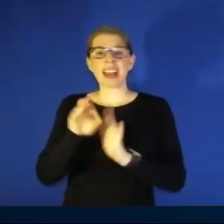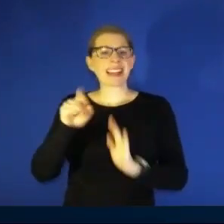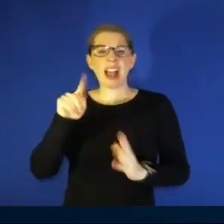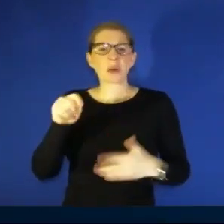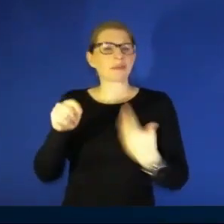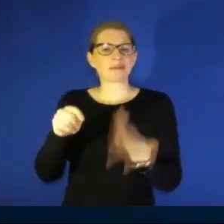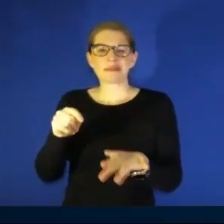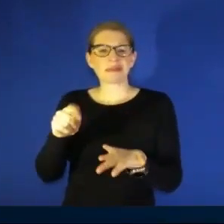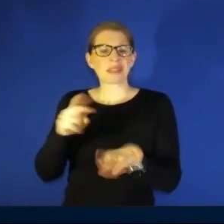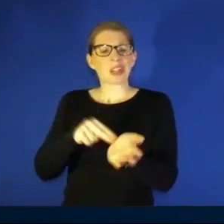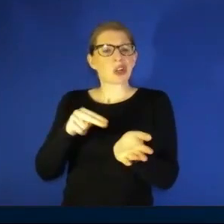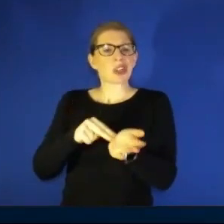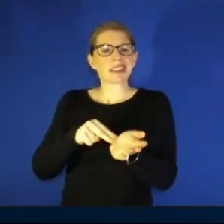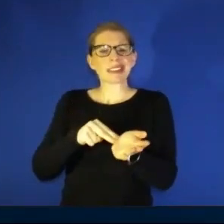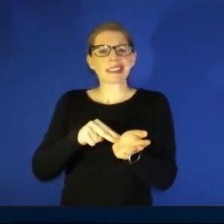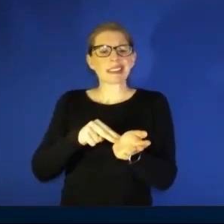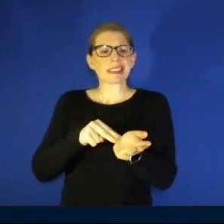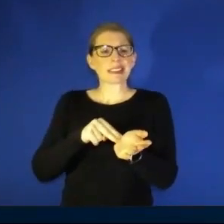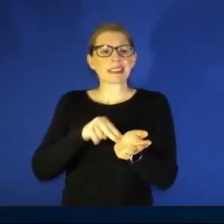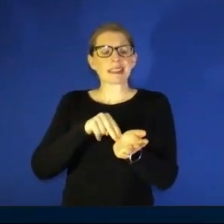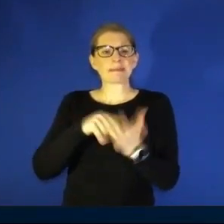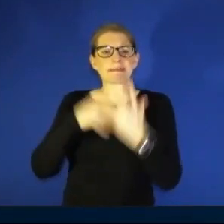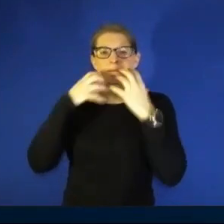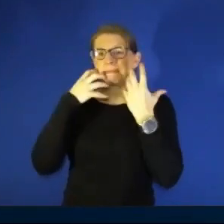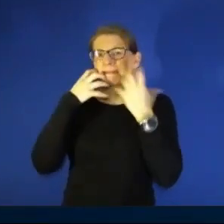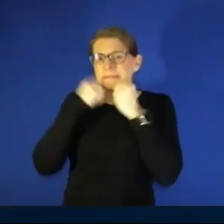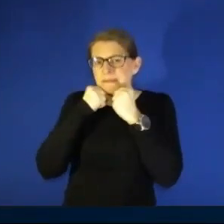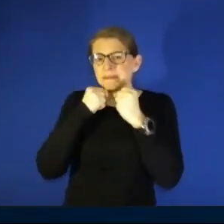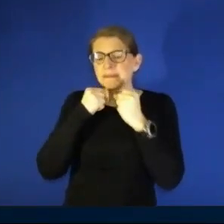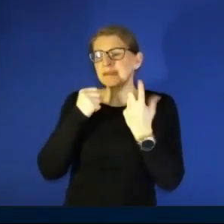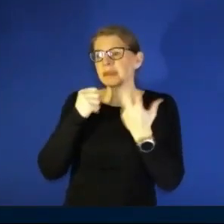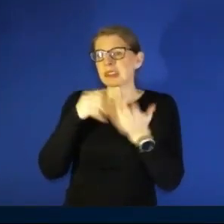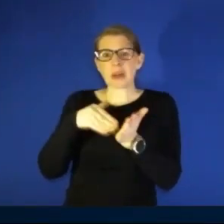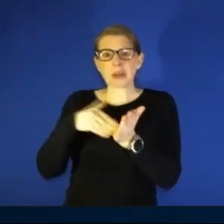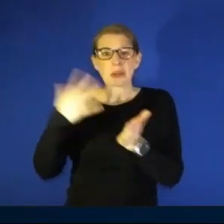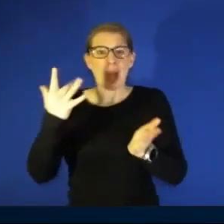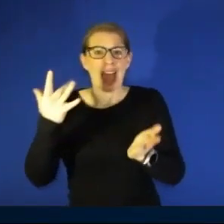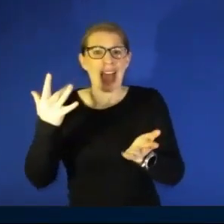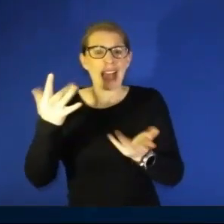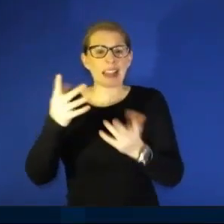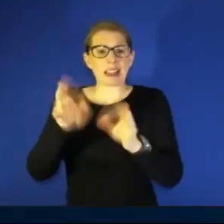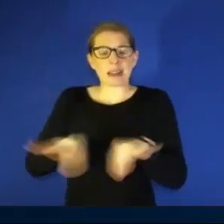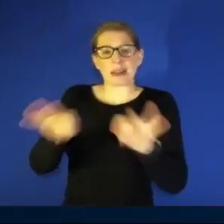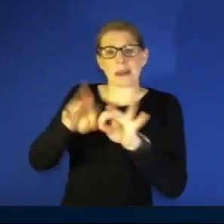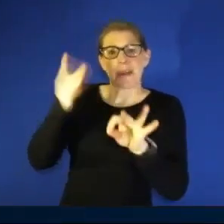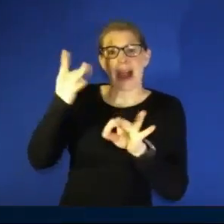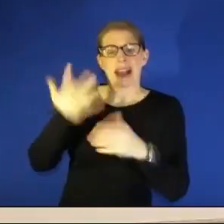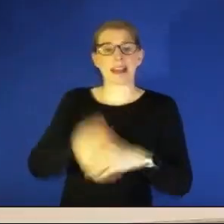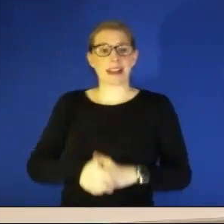these nurses really mean to these doctors and why they're so important to our team.